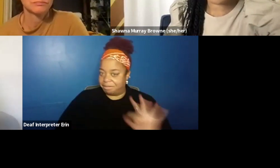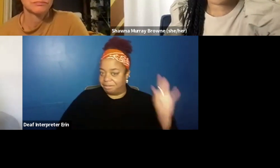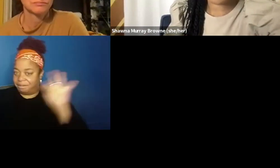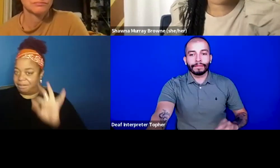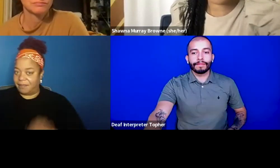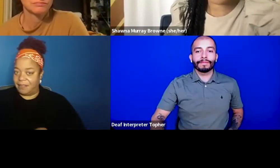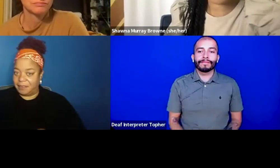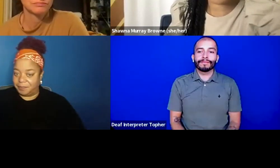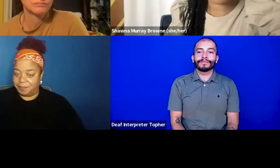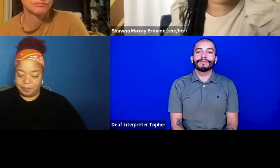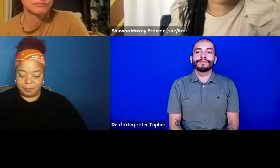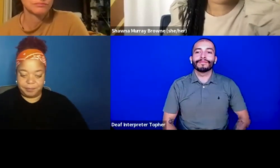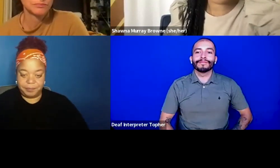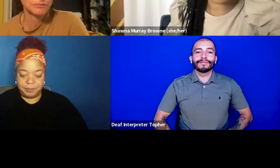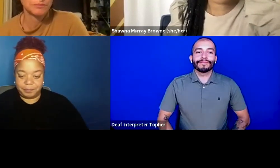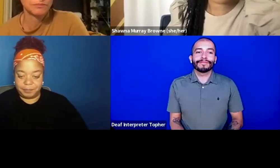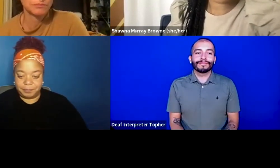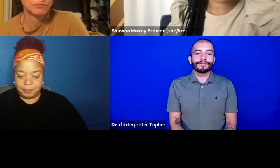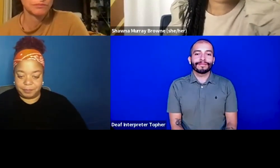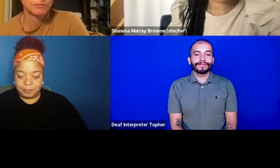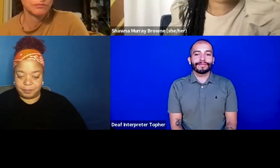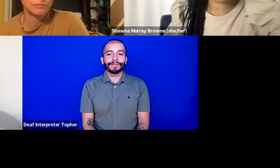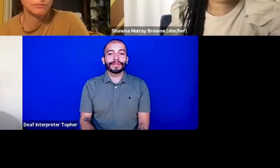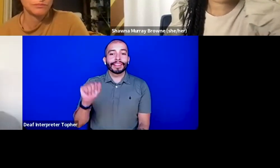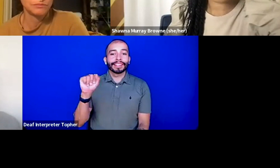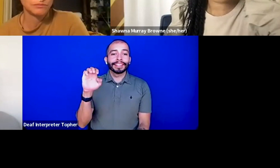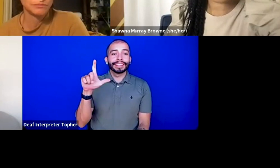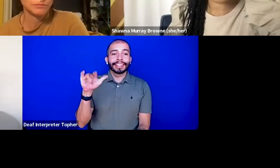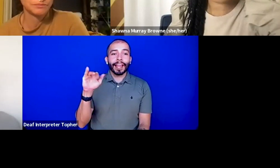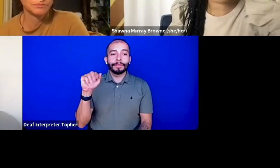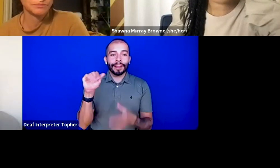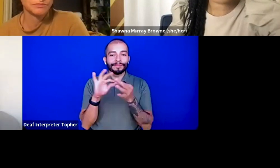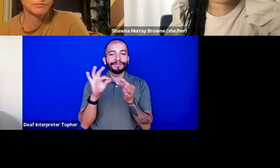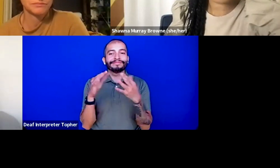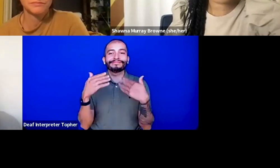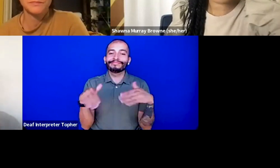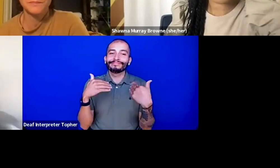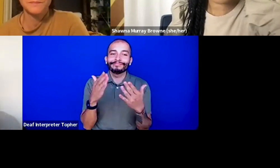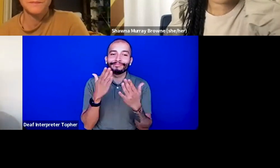Thank you, TL. This is Selima. Next, can we have Yana introduce?